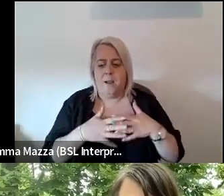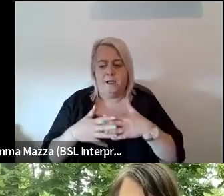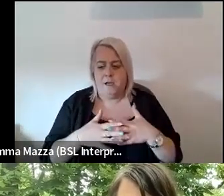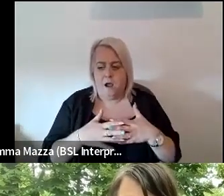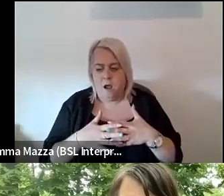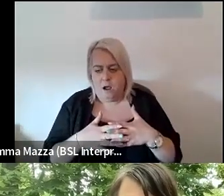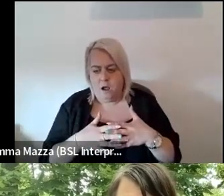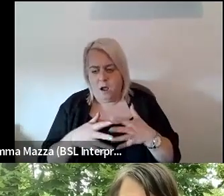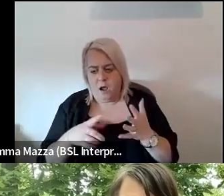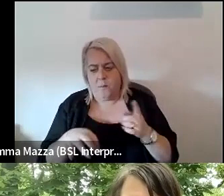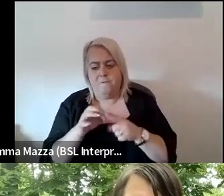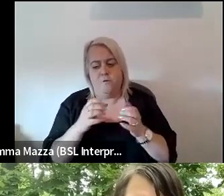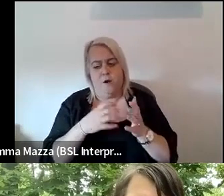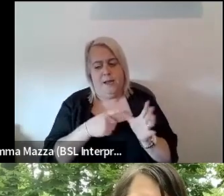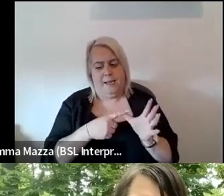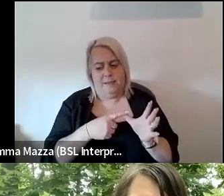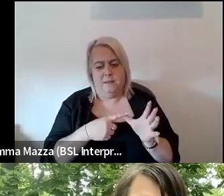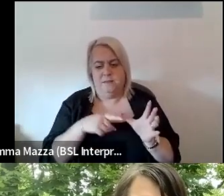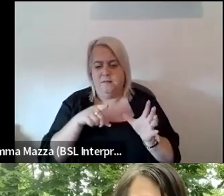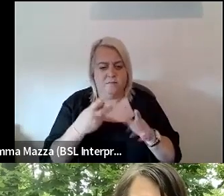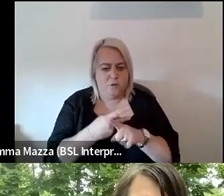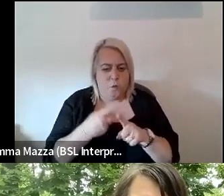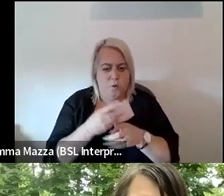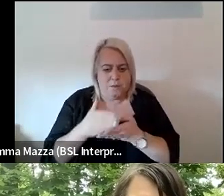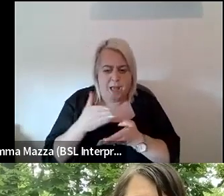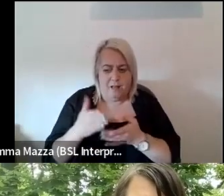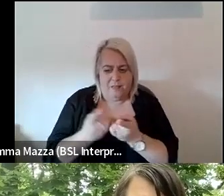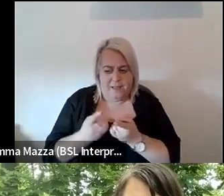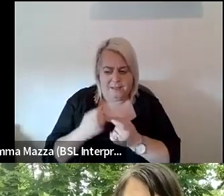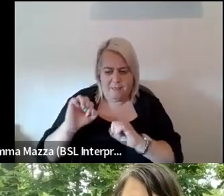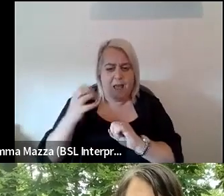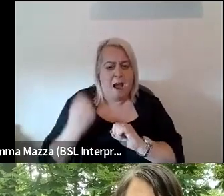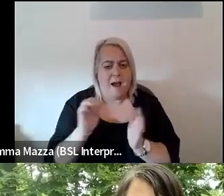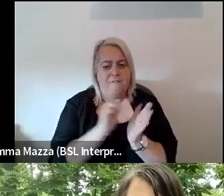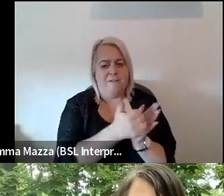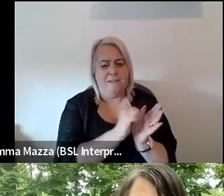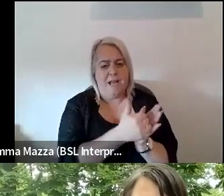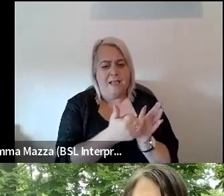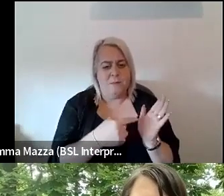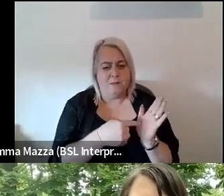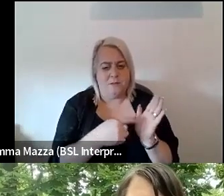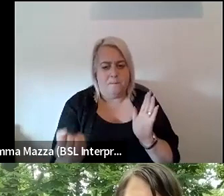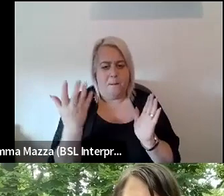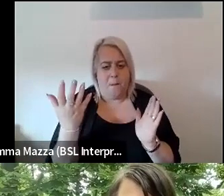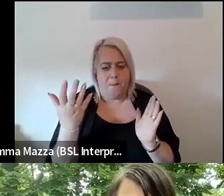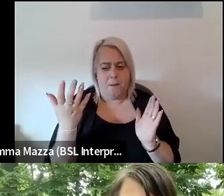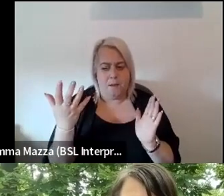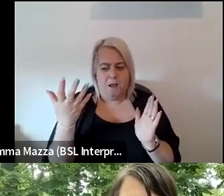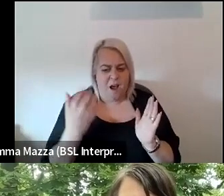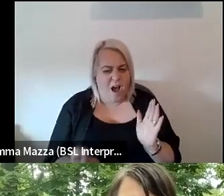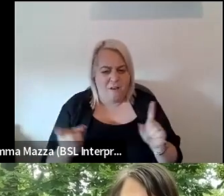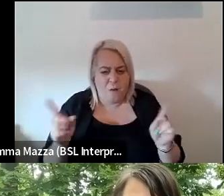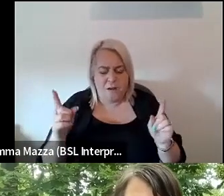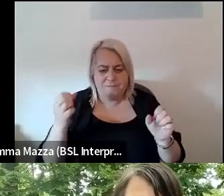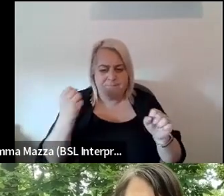like, I don't know, they sell tools and hardware stuff. I always think about their ads. It's just like a gallery of